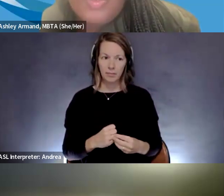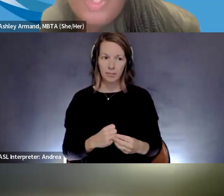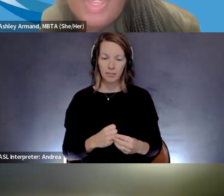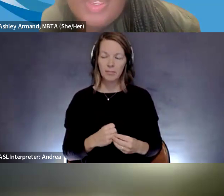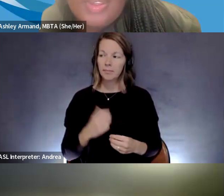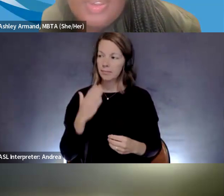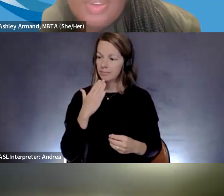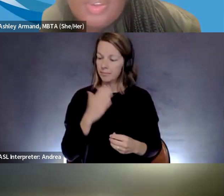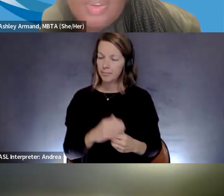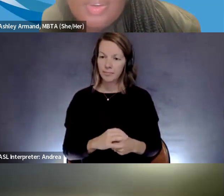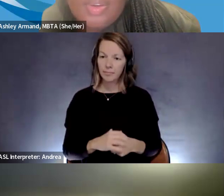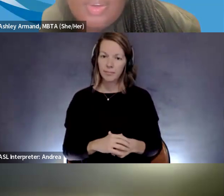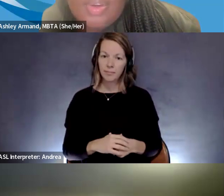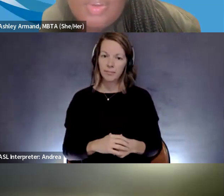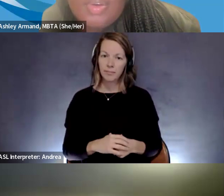Thank you for that.